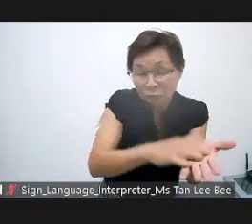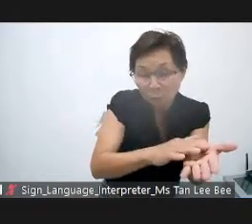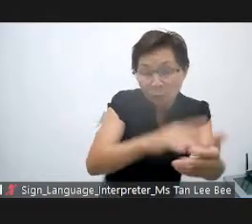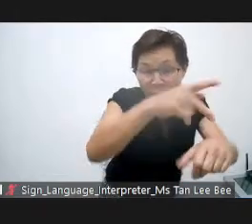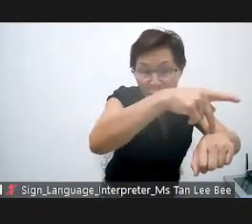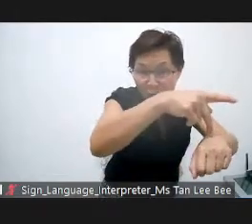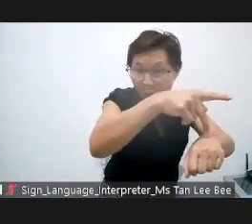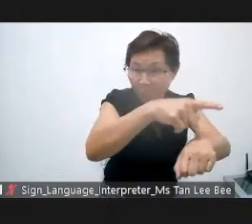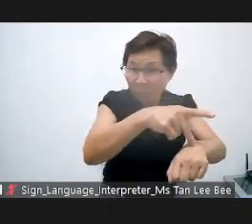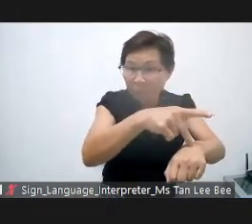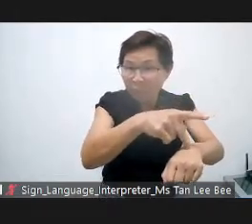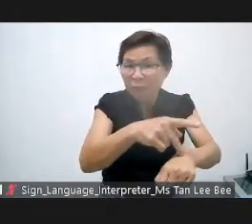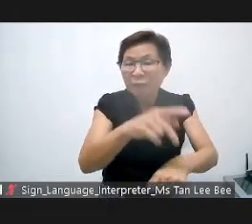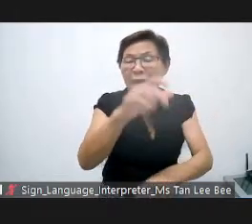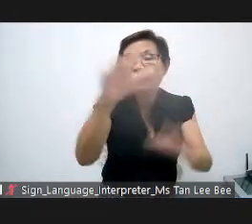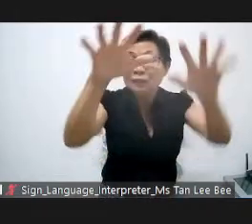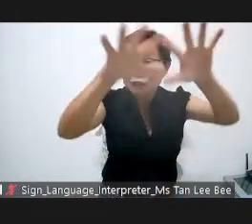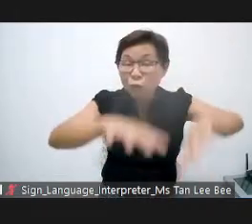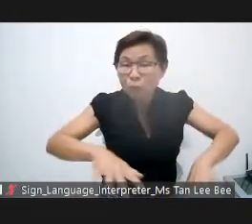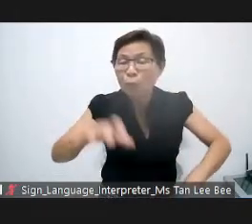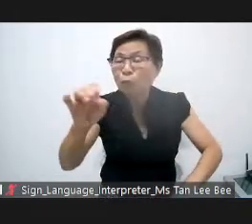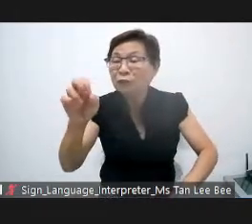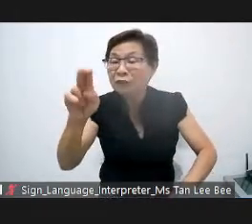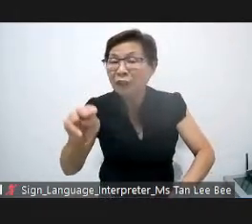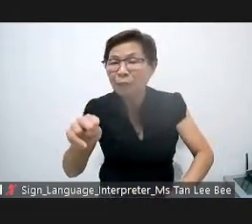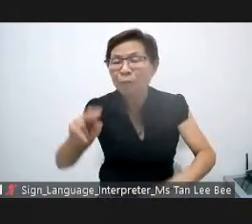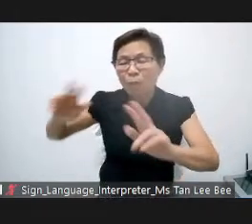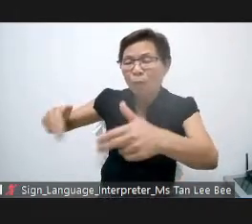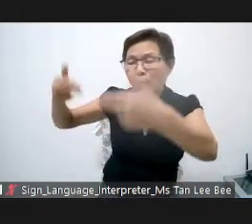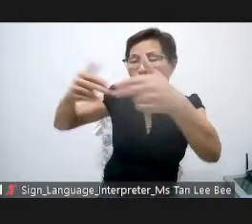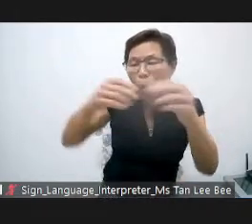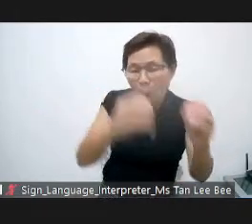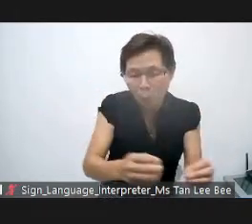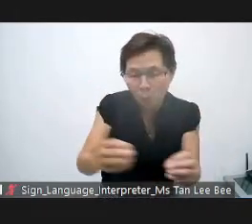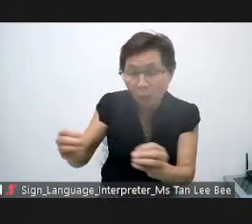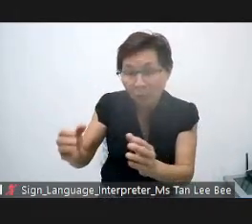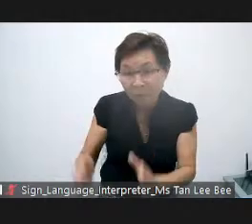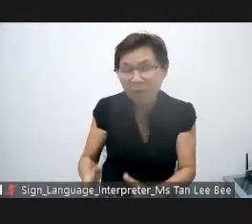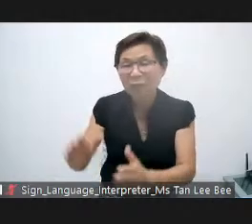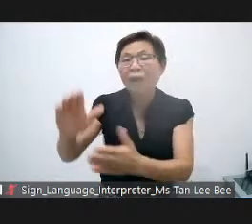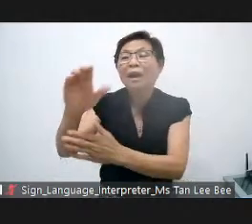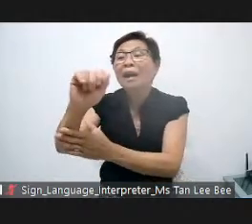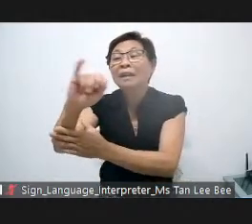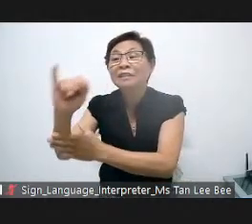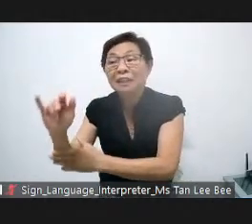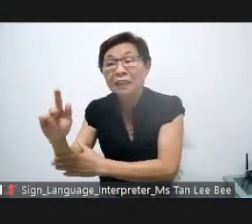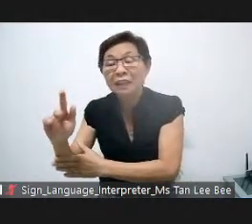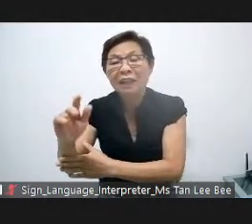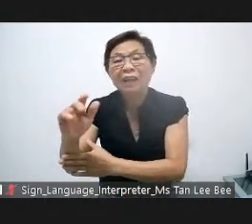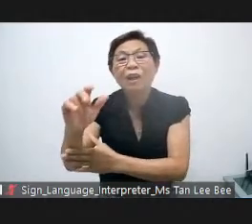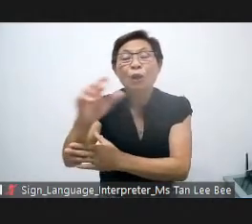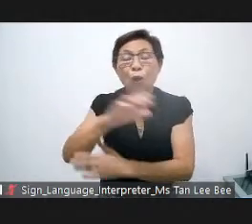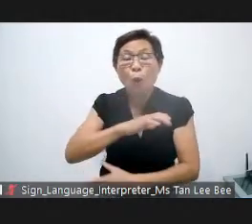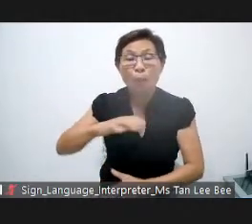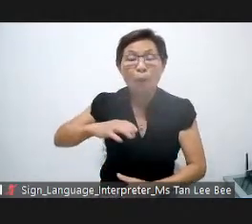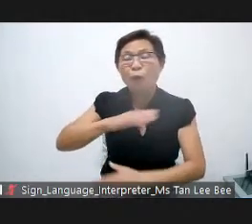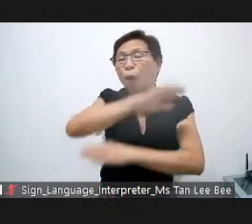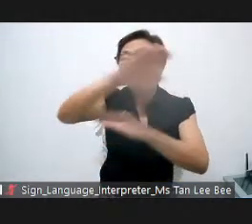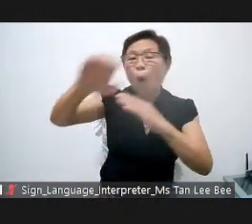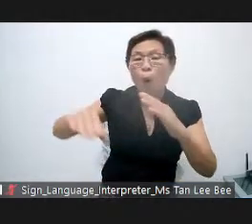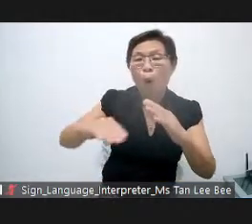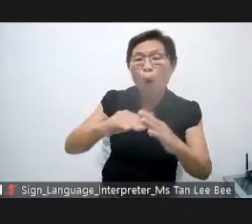Philippines, SEAMEO SEN Webinar Organizing Committee, and to all participants from SEAMEO